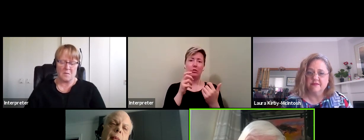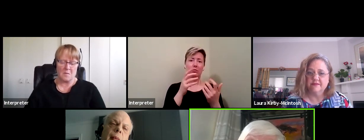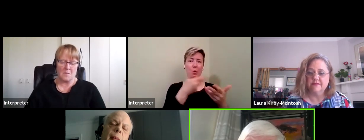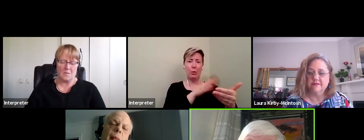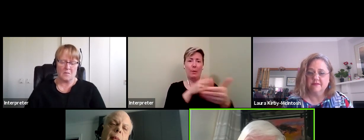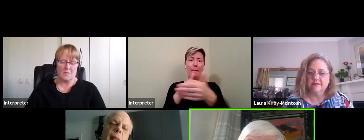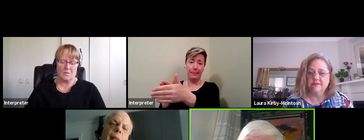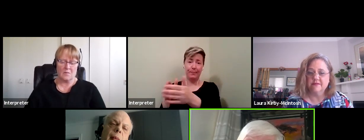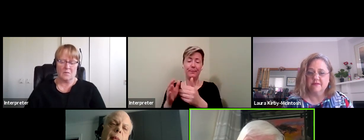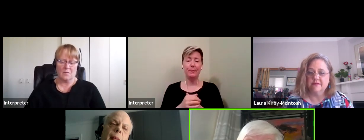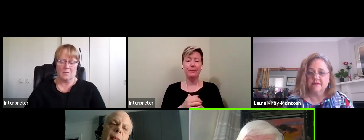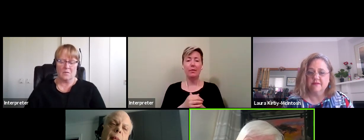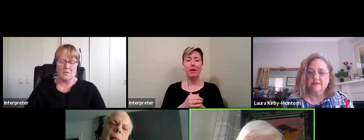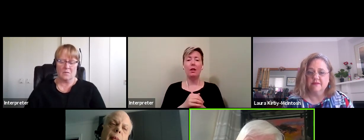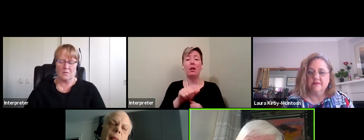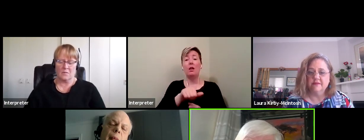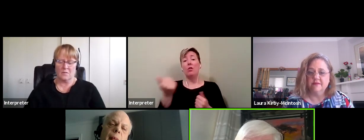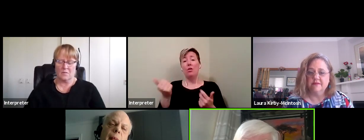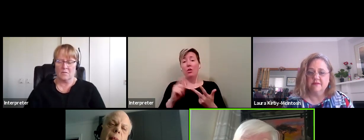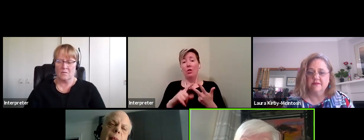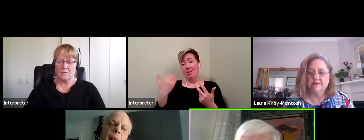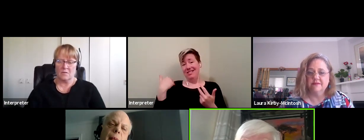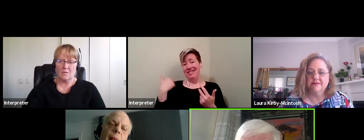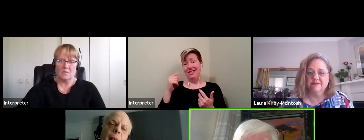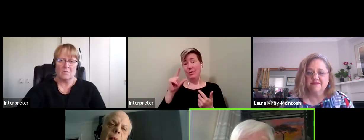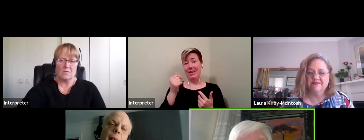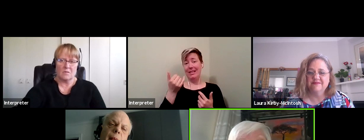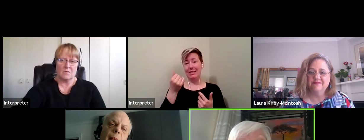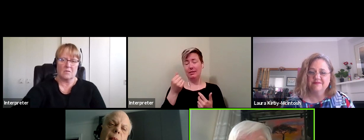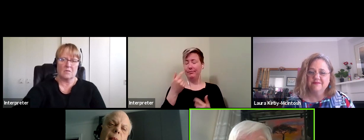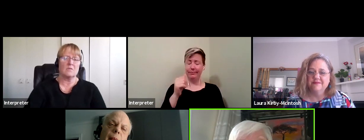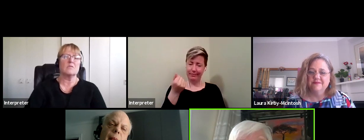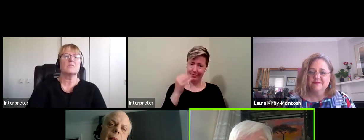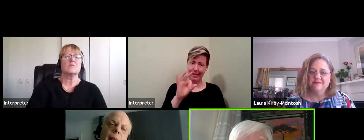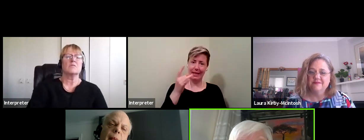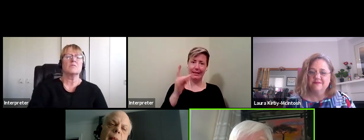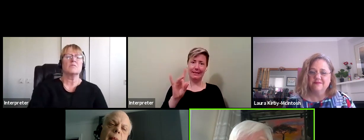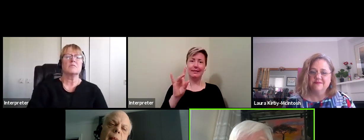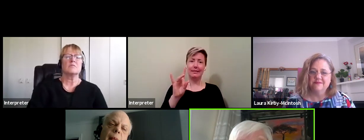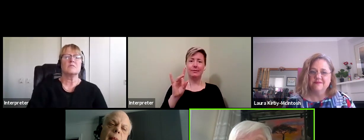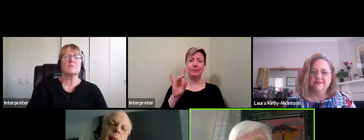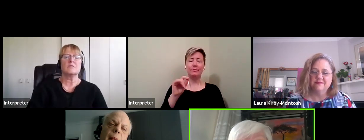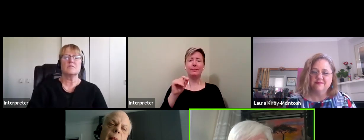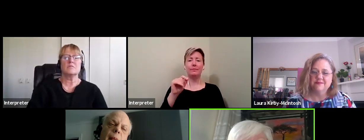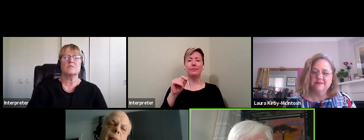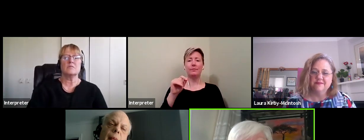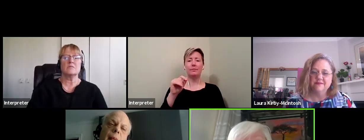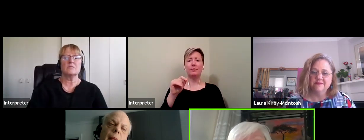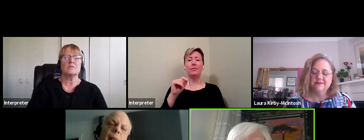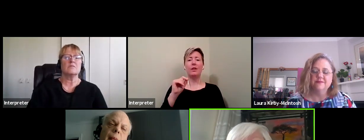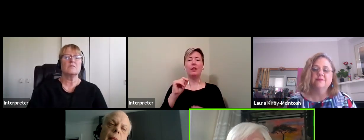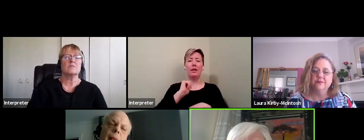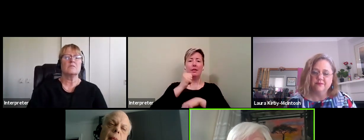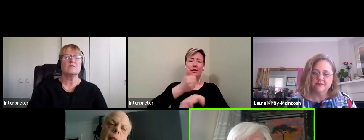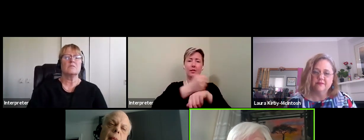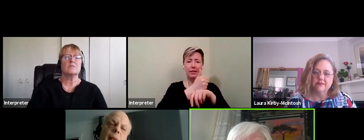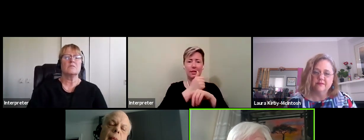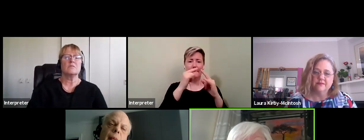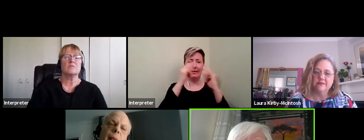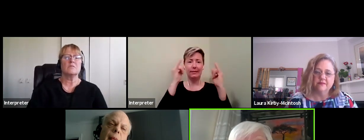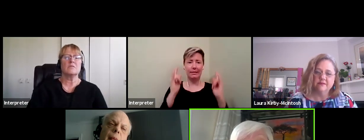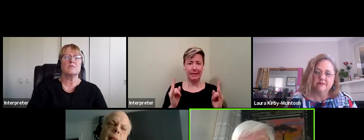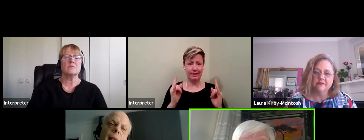the other sort of extreme, as we saw in 1918, was the addition of tents. As we start getting into